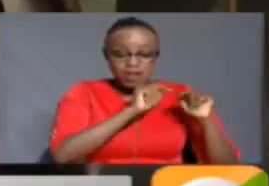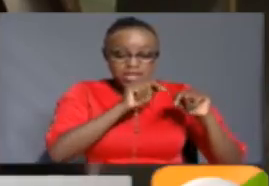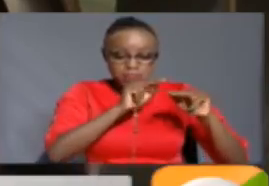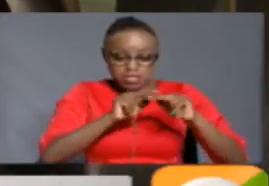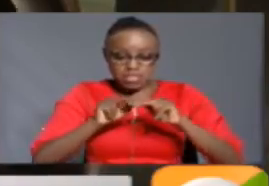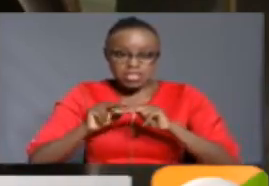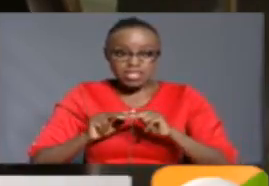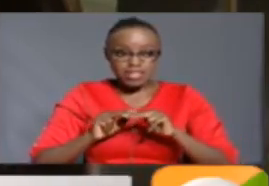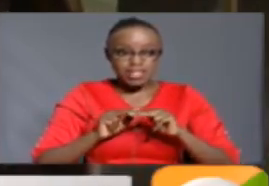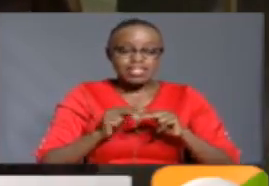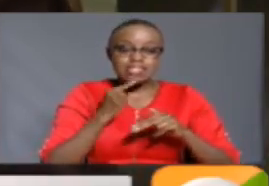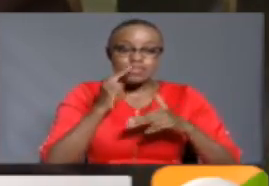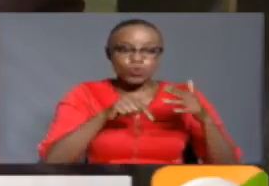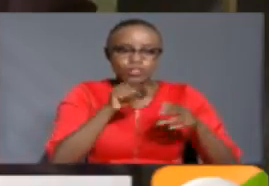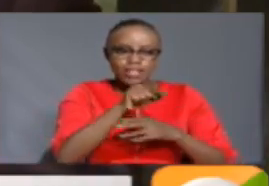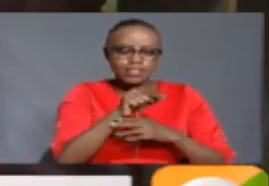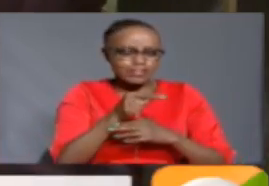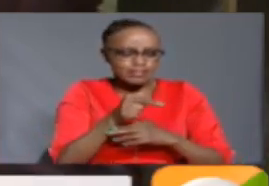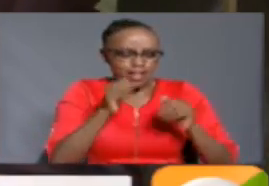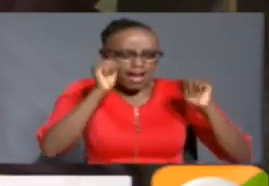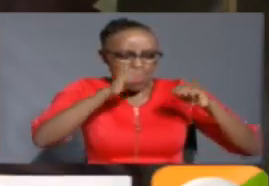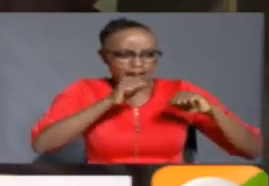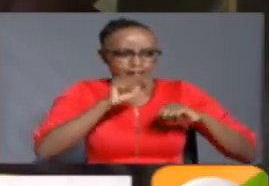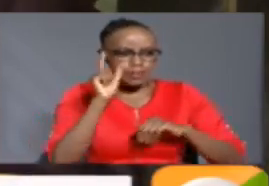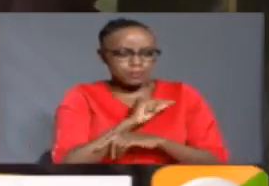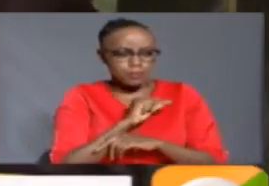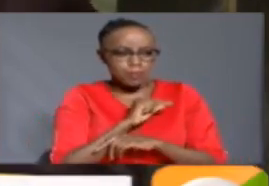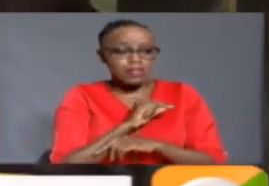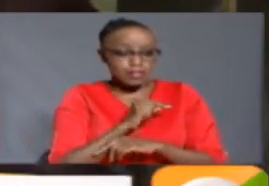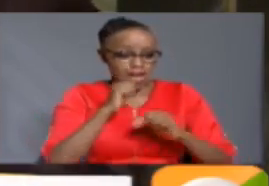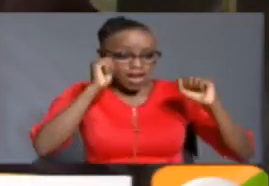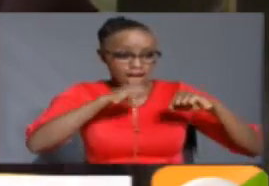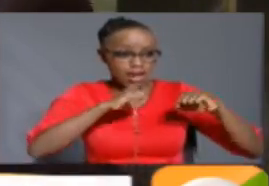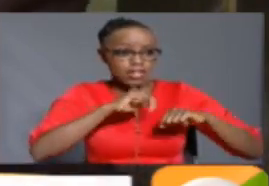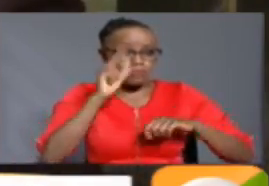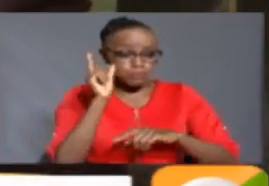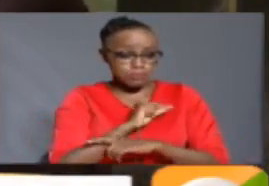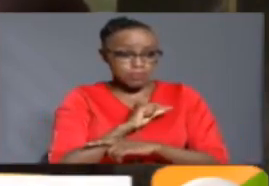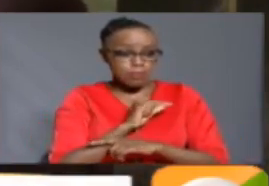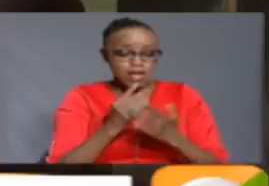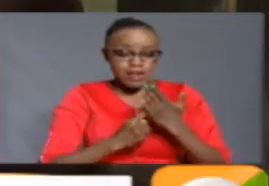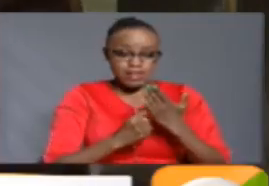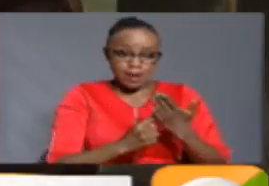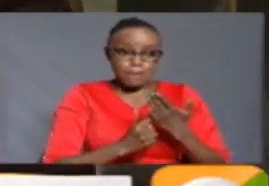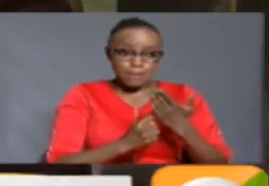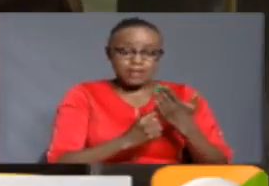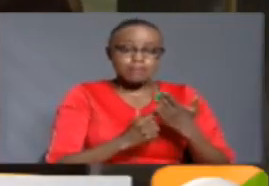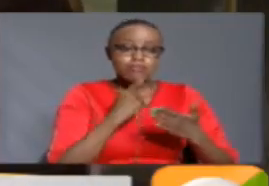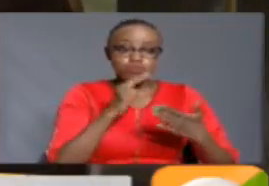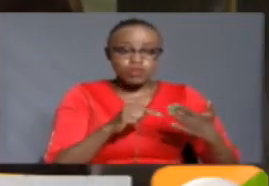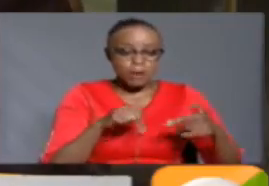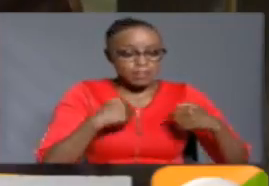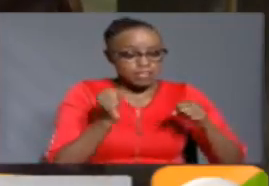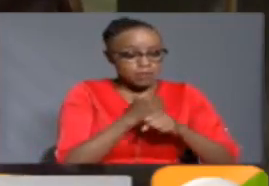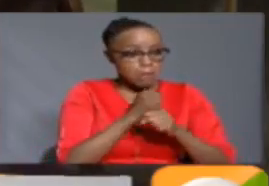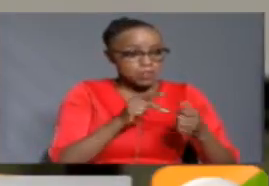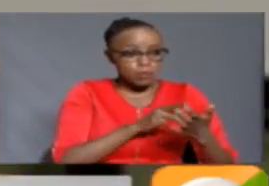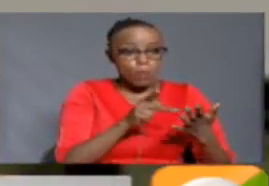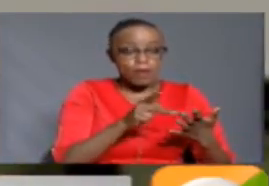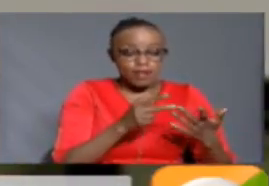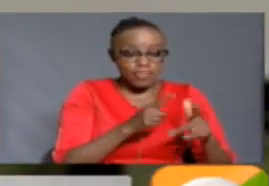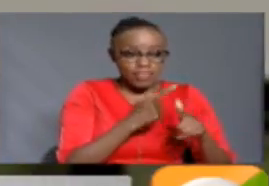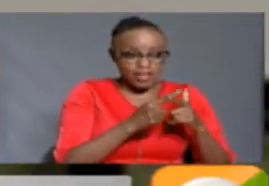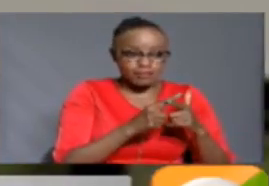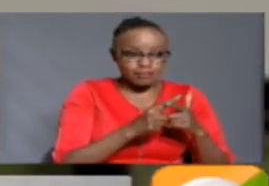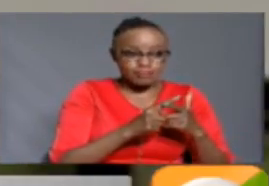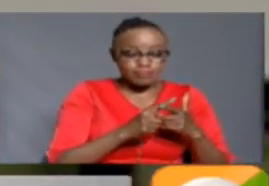down, and they said, this is what has been agreed. This is what was agreed. And we debated, and I told them I can't pay. And then